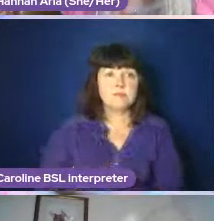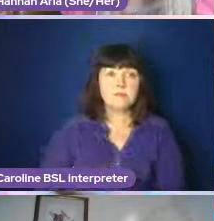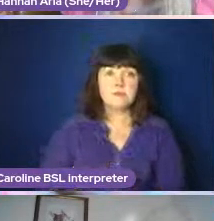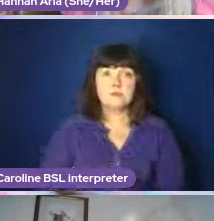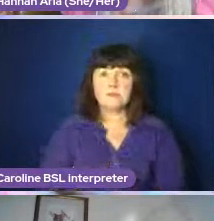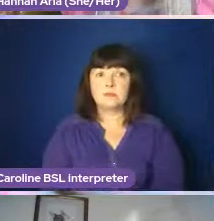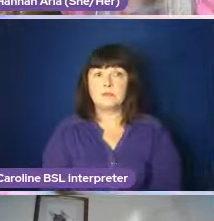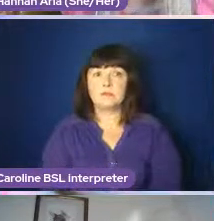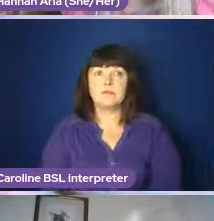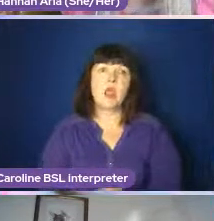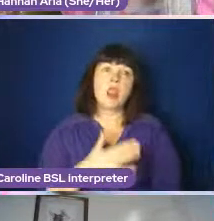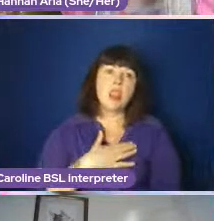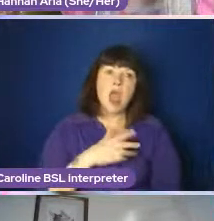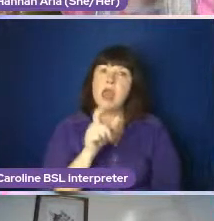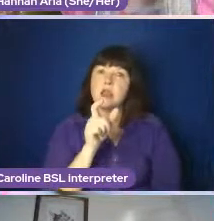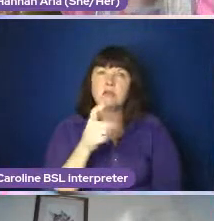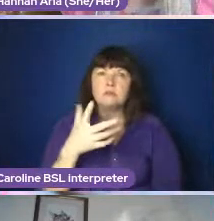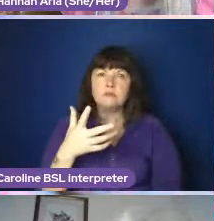I love mayor rights.